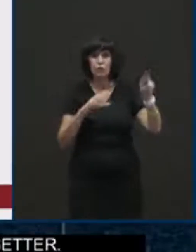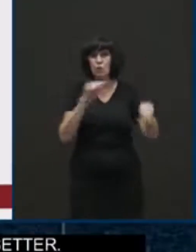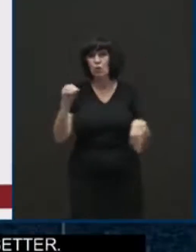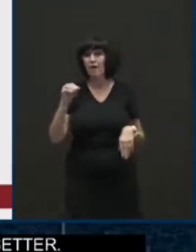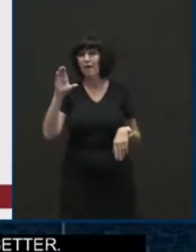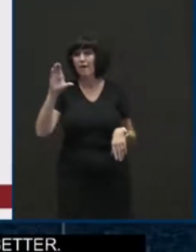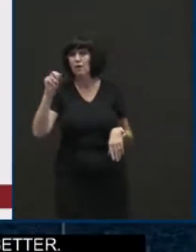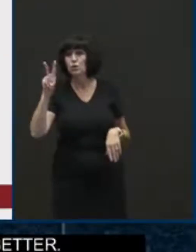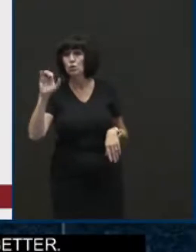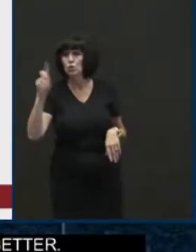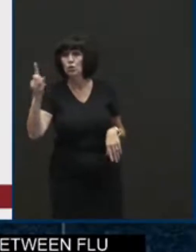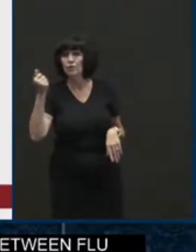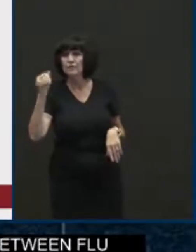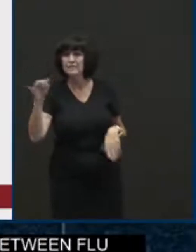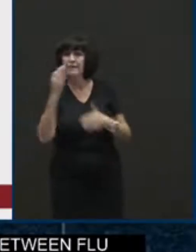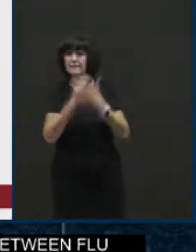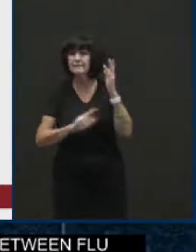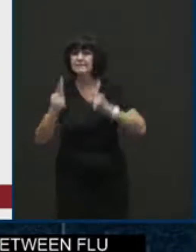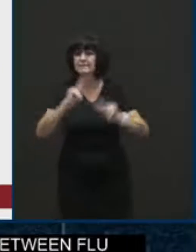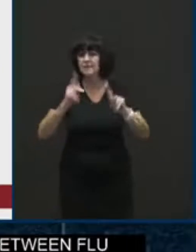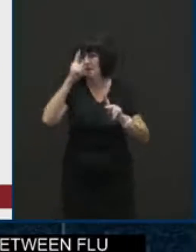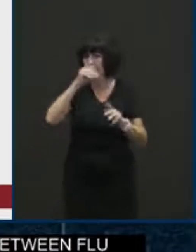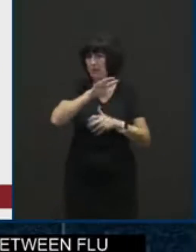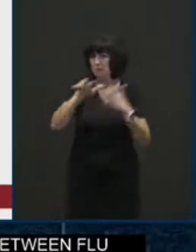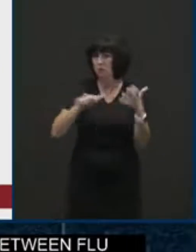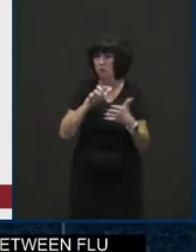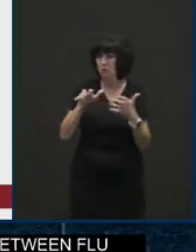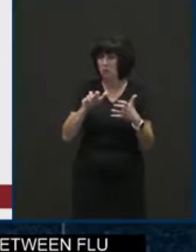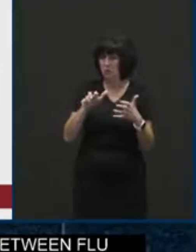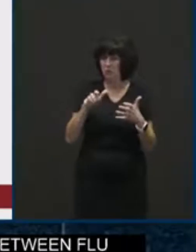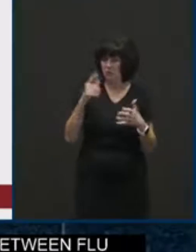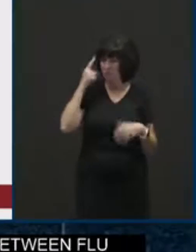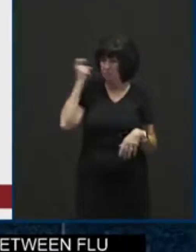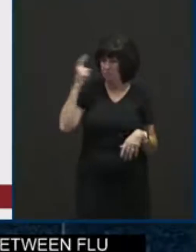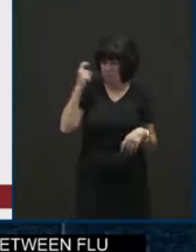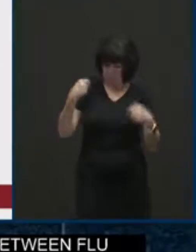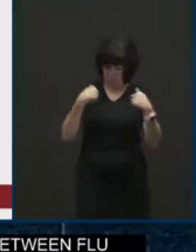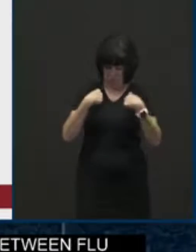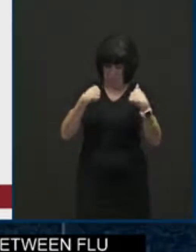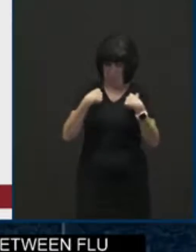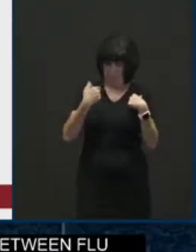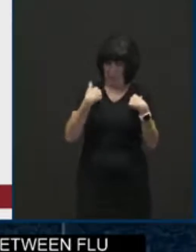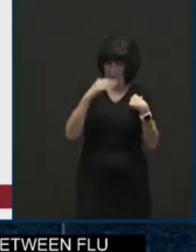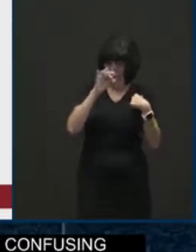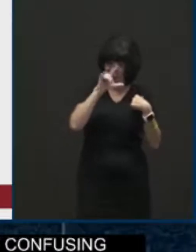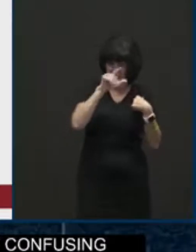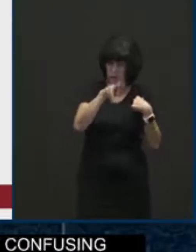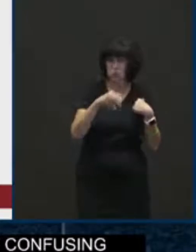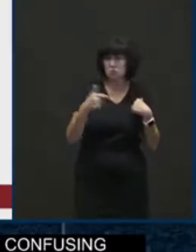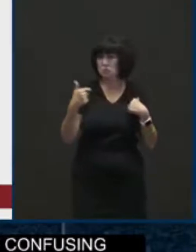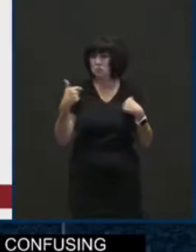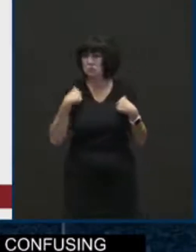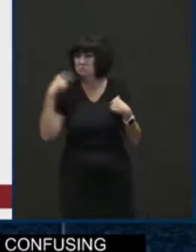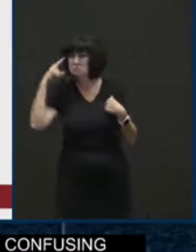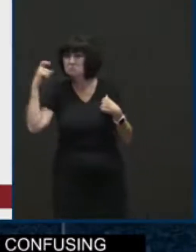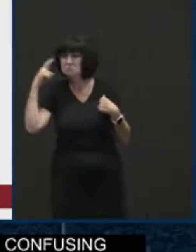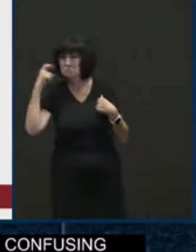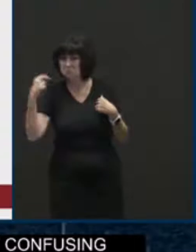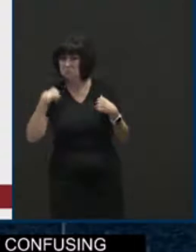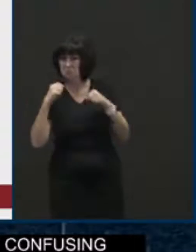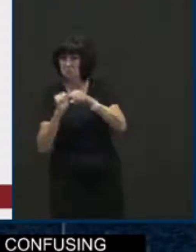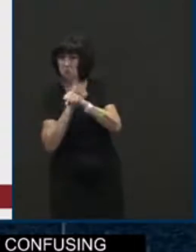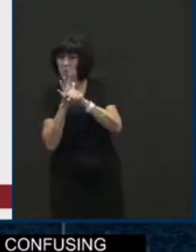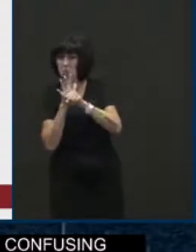get symptoms. You know, do you have flu or do you have COVID-19? Because many of